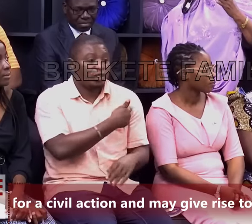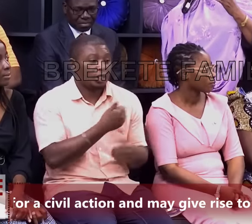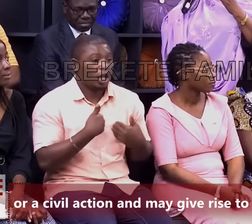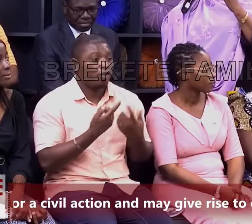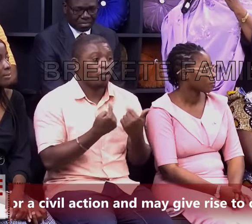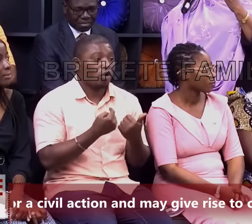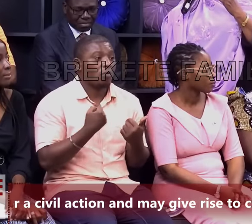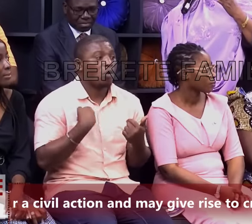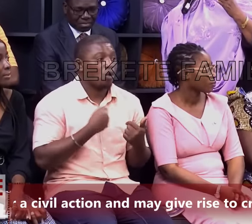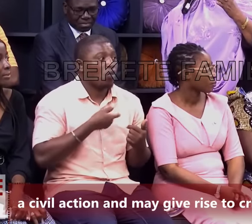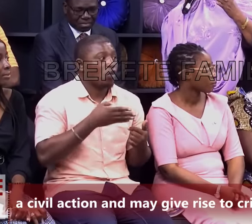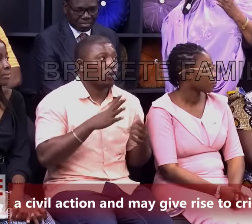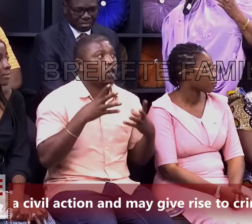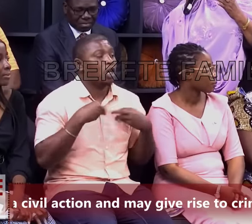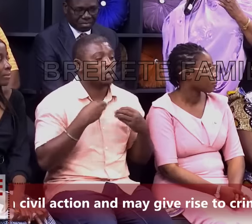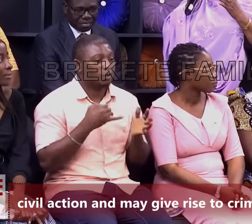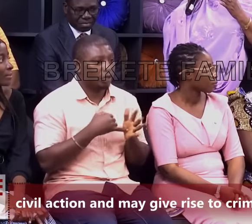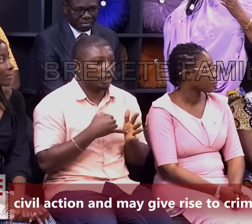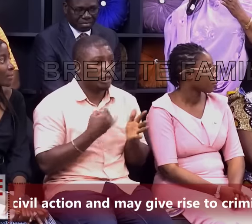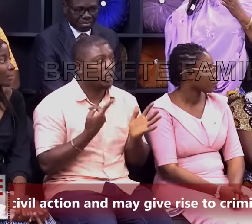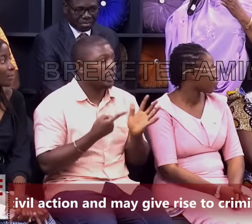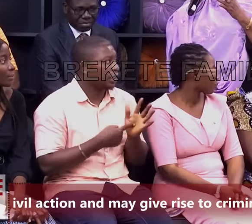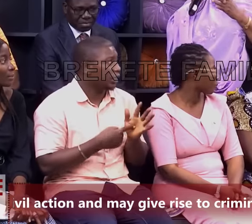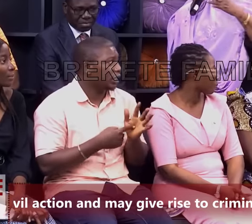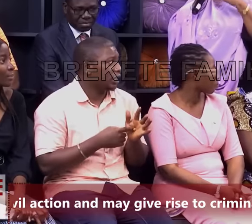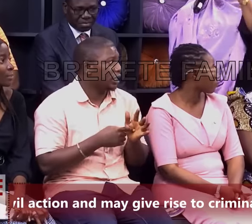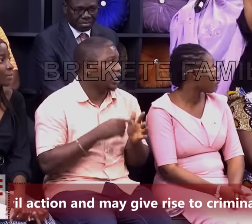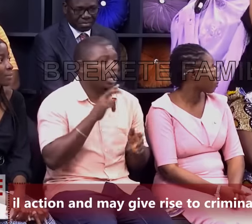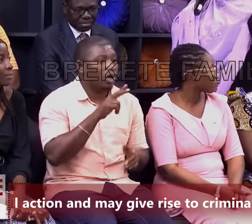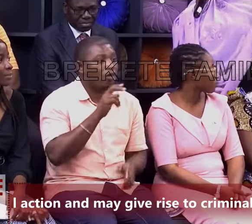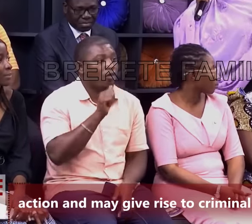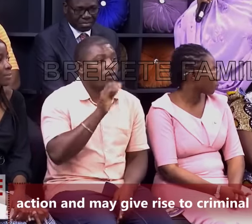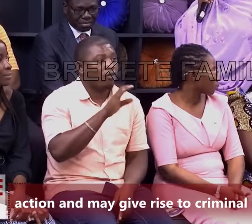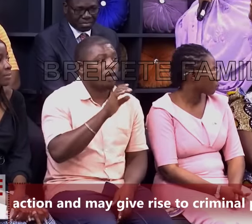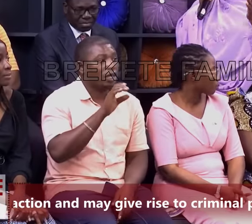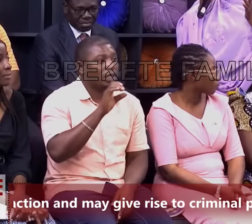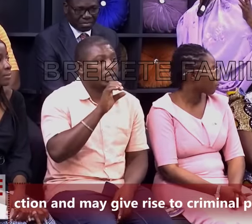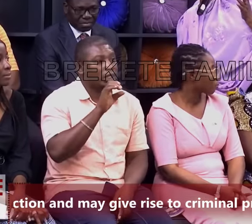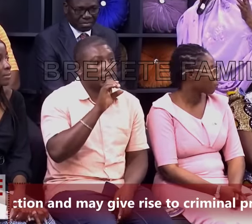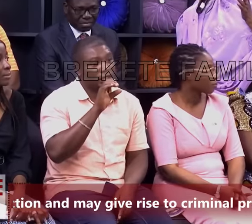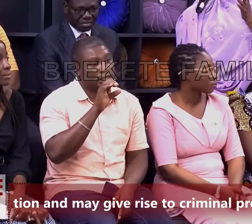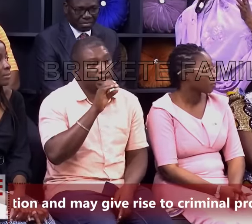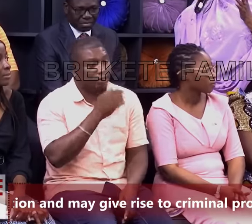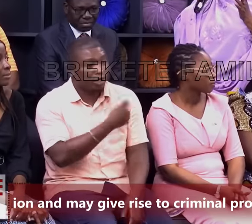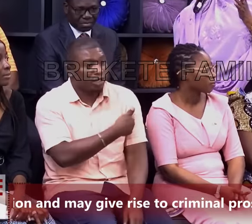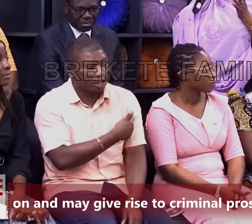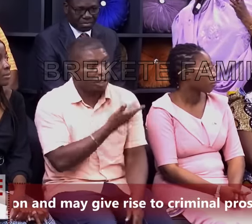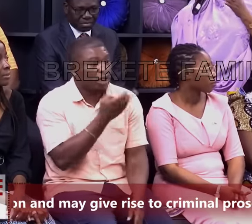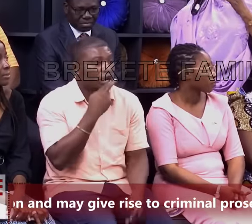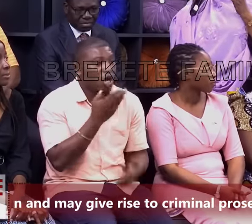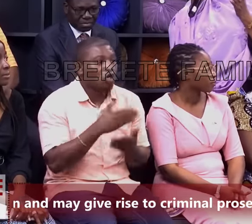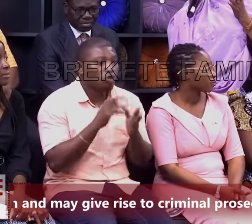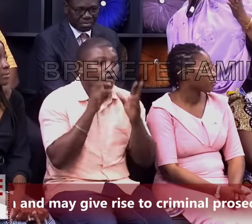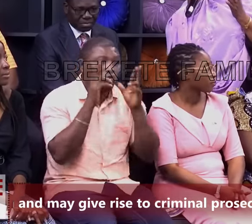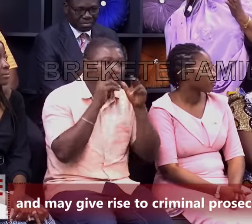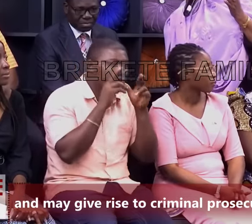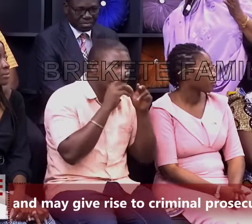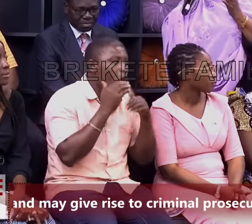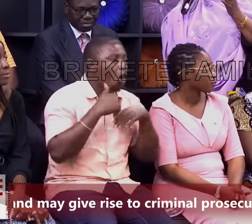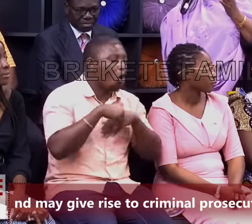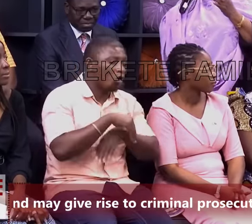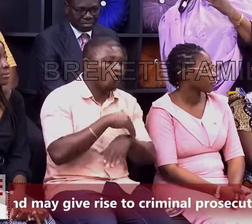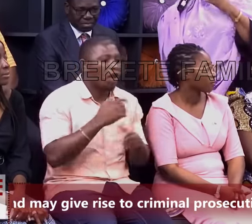it and then this vaccine there are some rumors all over about the